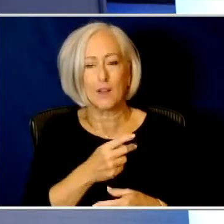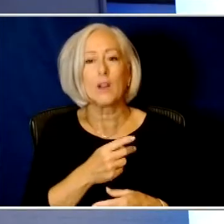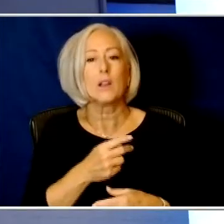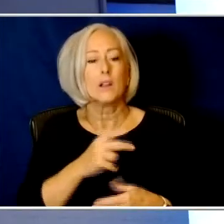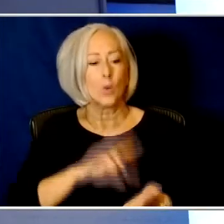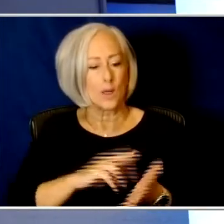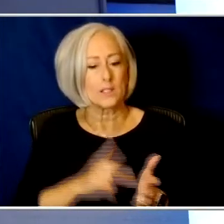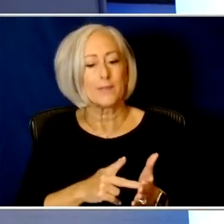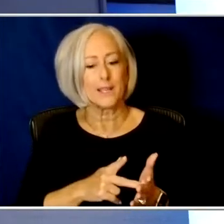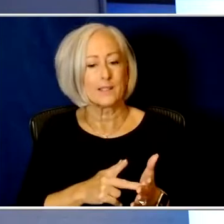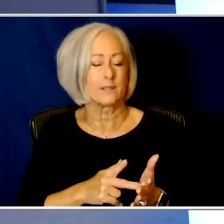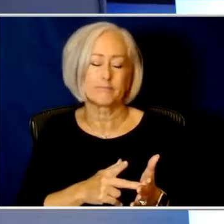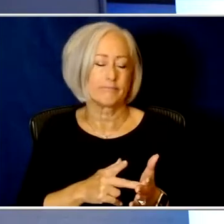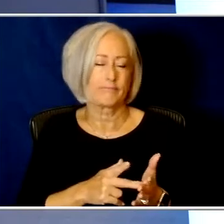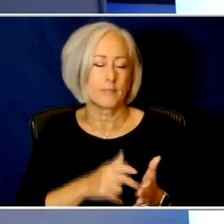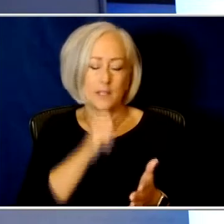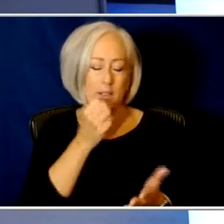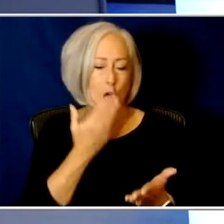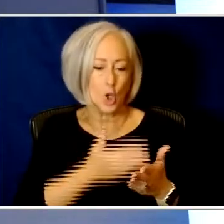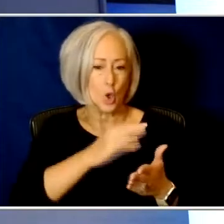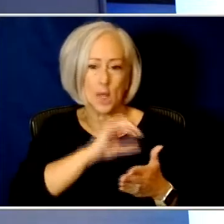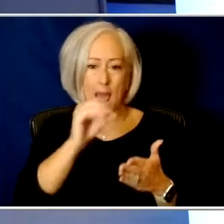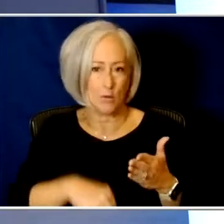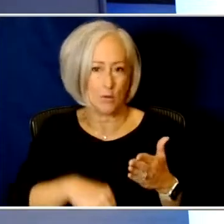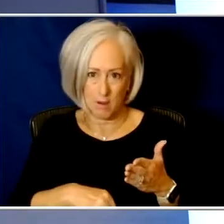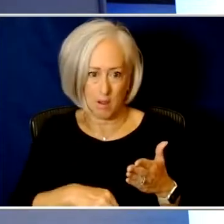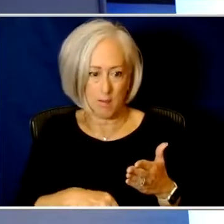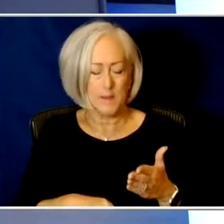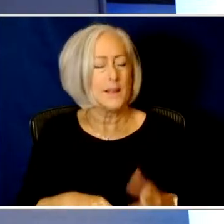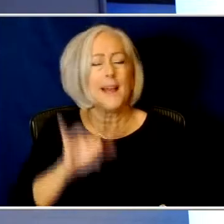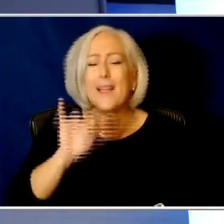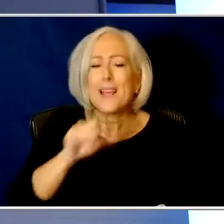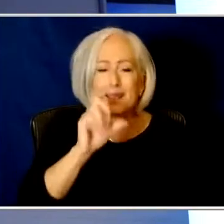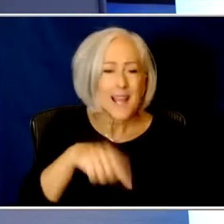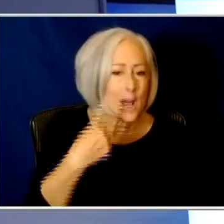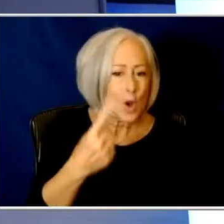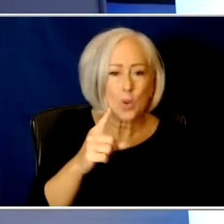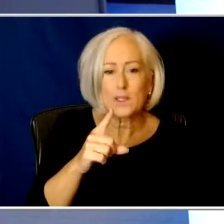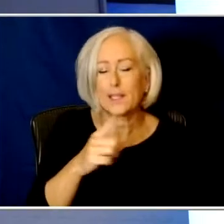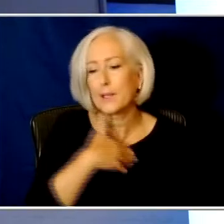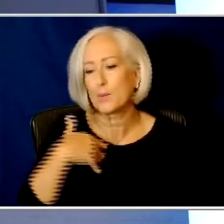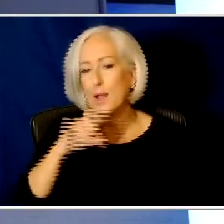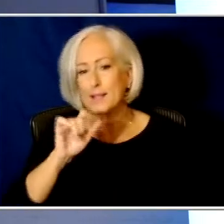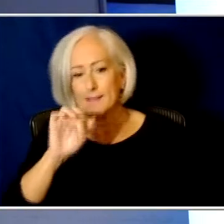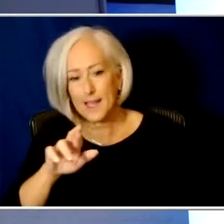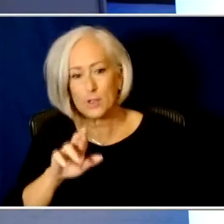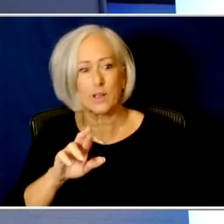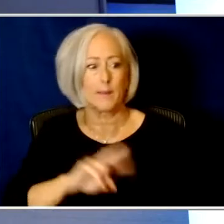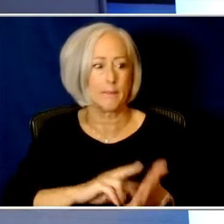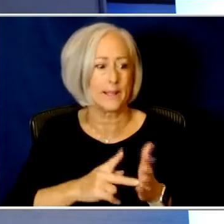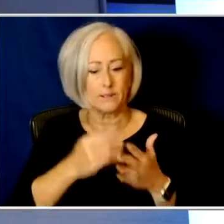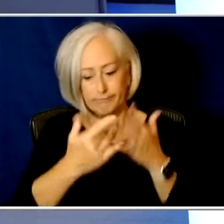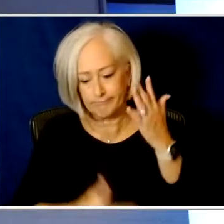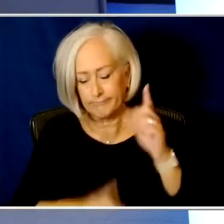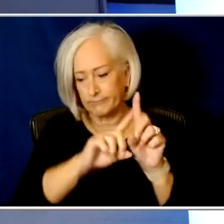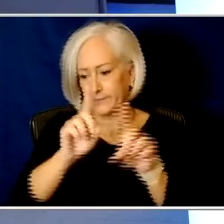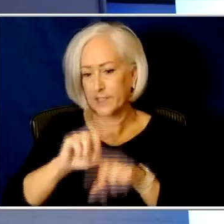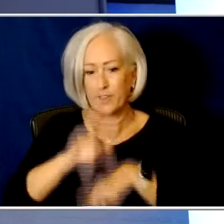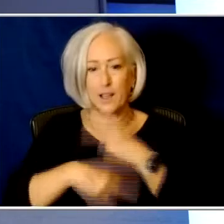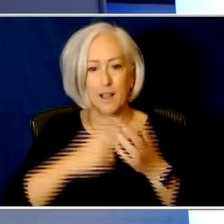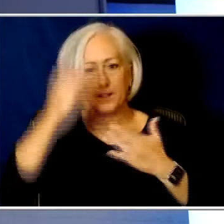not only true about breast cancer, it's true about lots of different types of diseases and health, and it's part of the disparity and part of the brokenness of the American healthcare